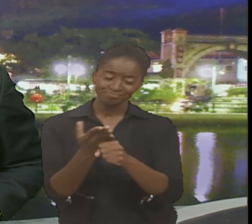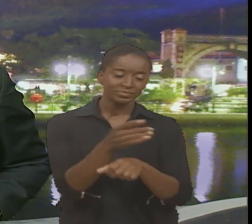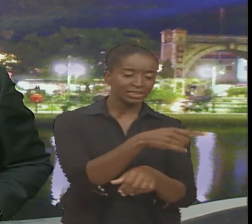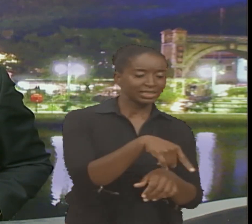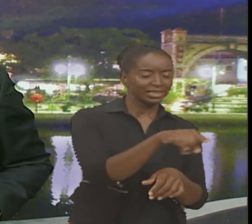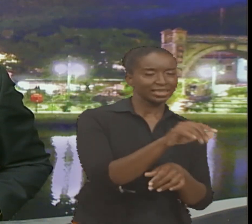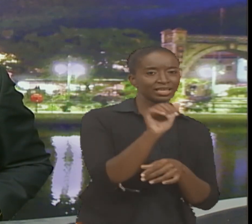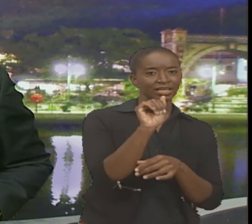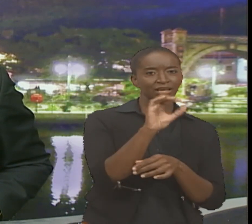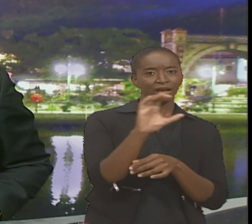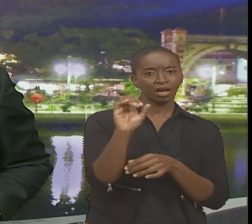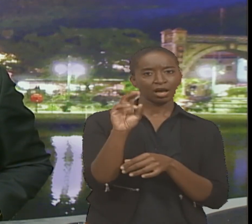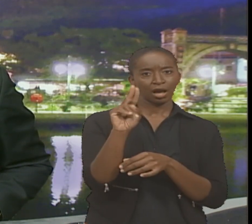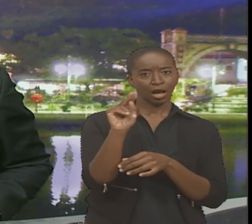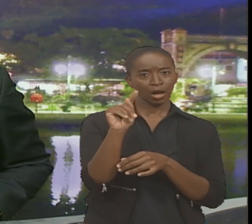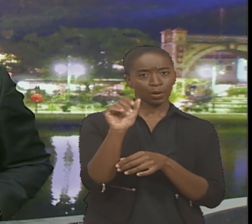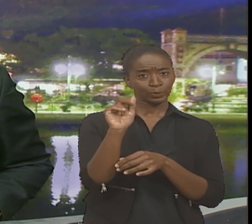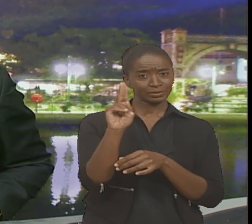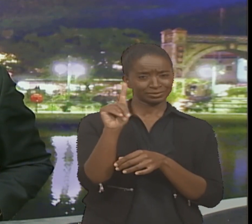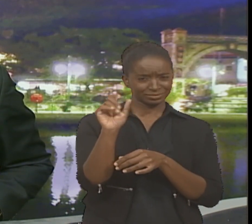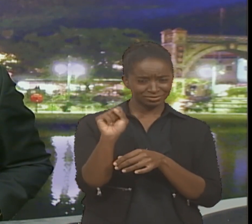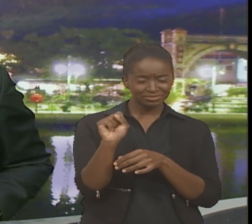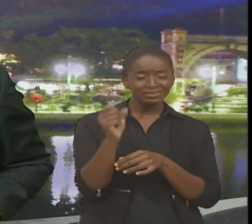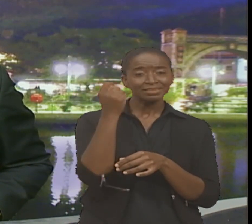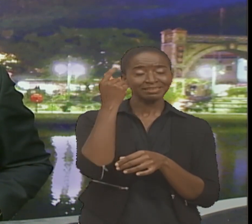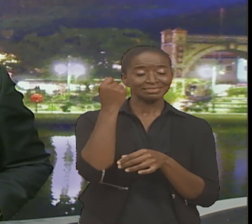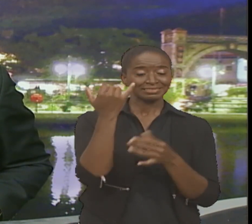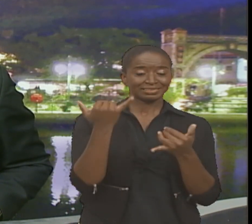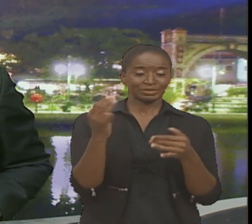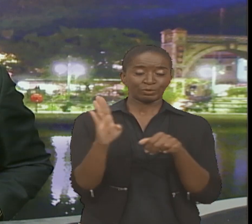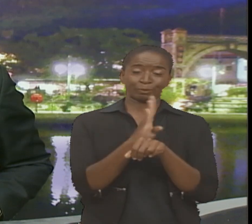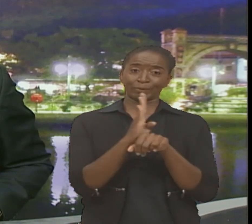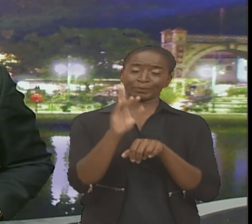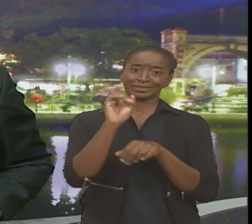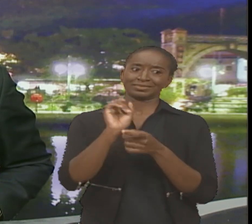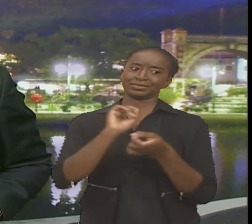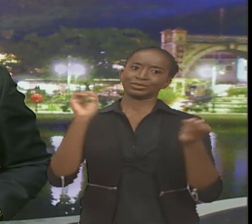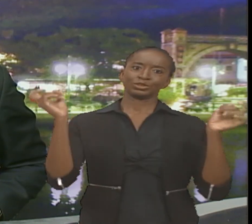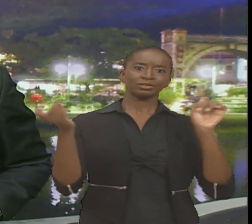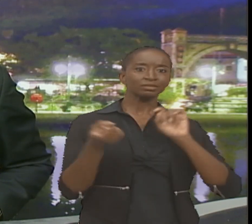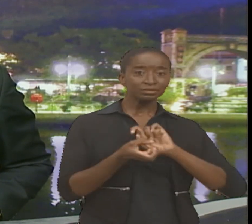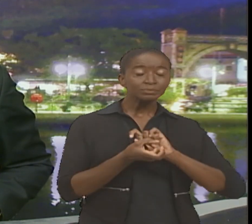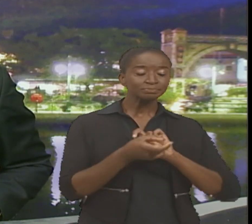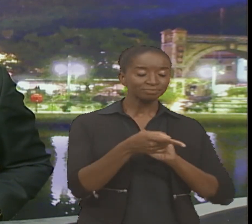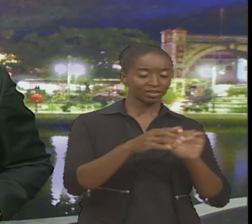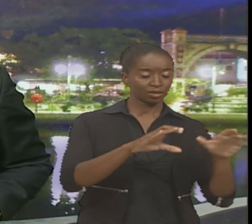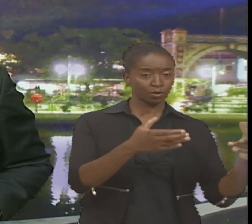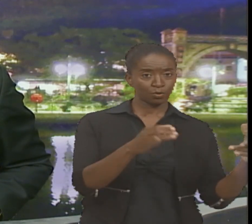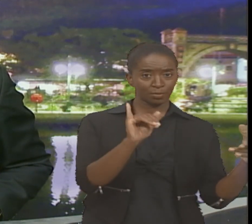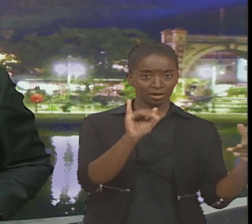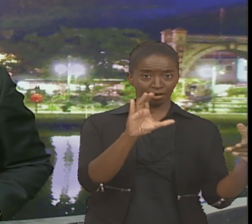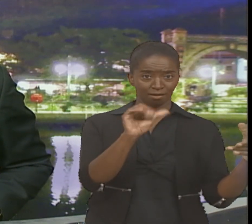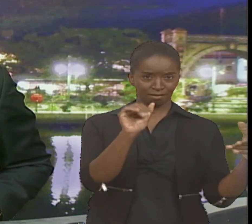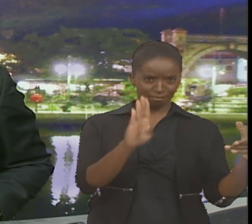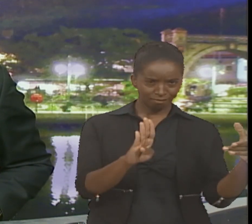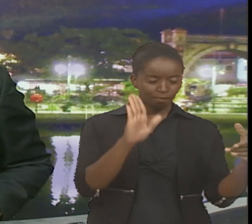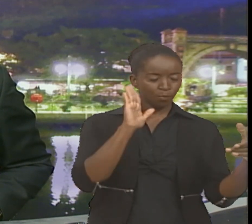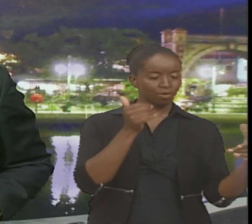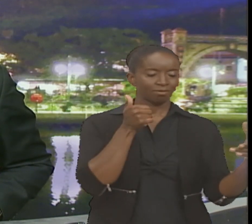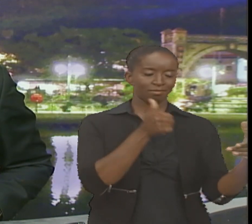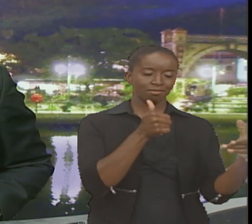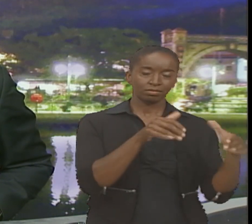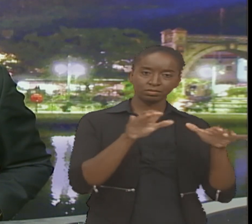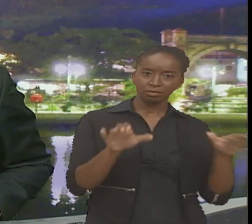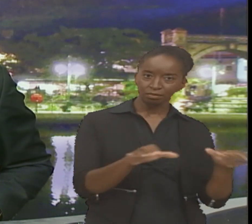they recognize the need for change in the country long before many others did. The Institute is now prepared to lead by example and not